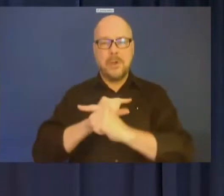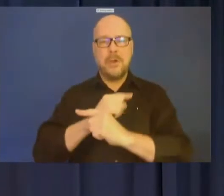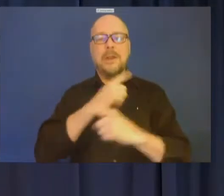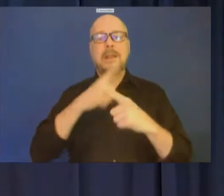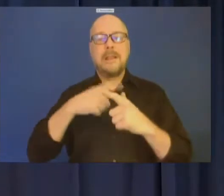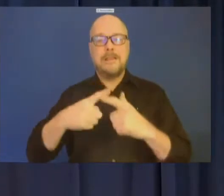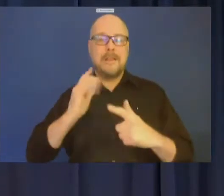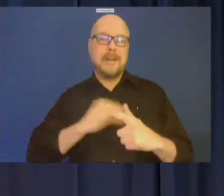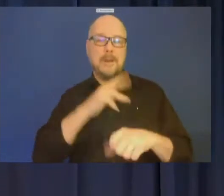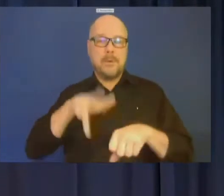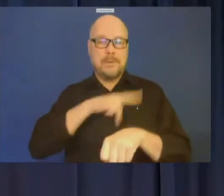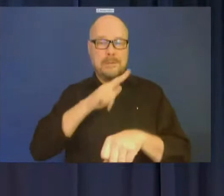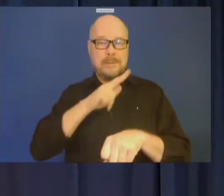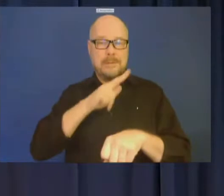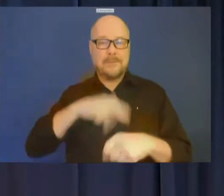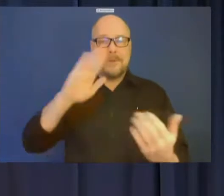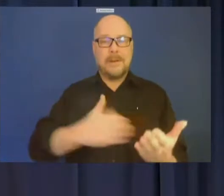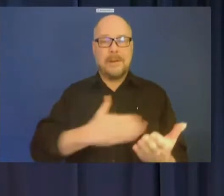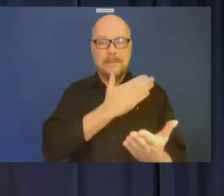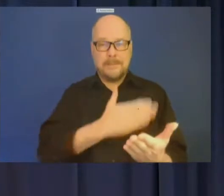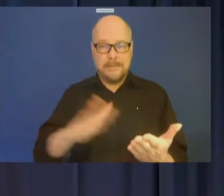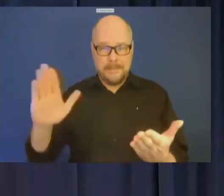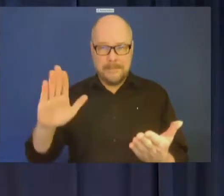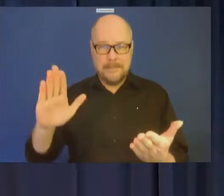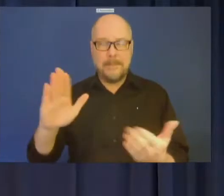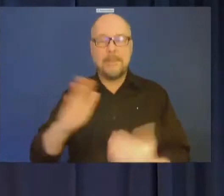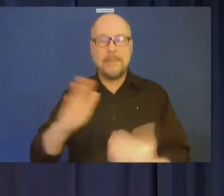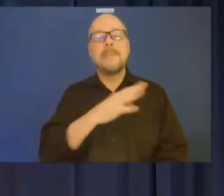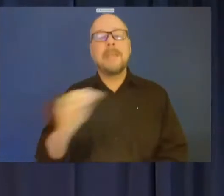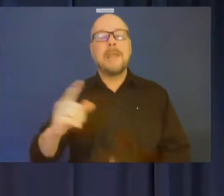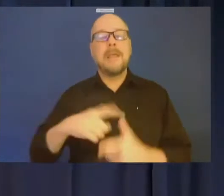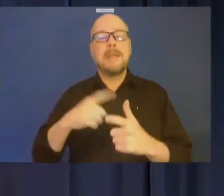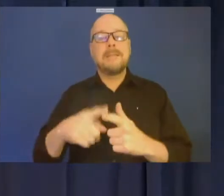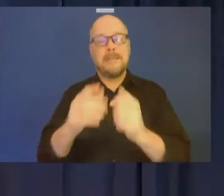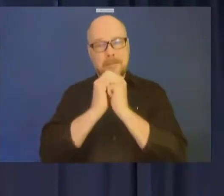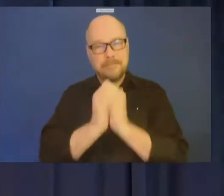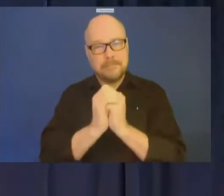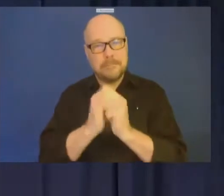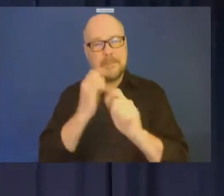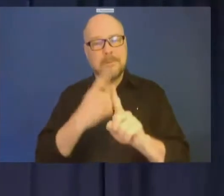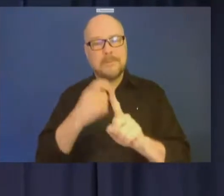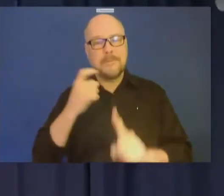national anthem by Brittany Curry and the invocation by Chaplain Jerome Bell.